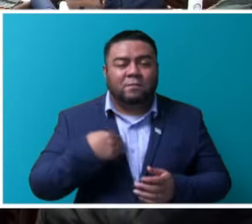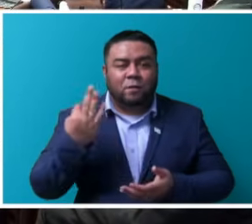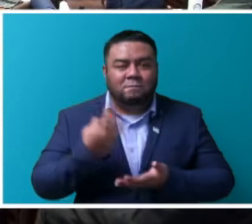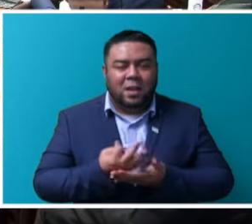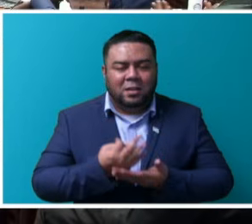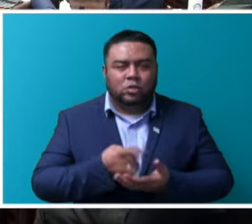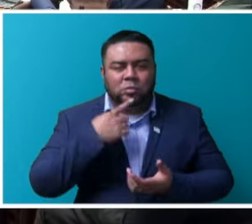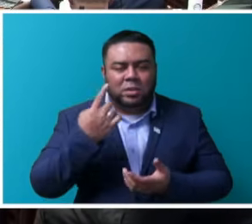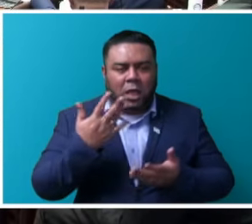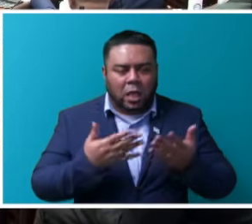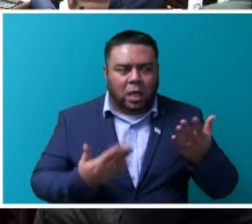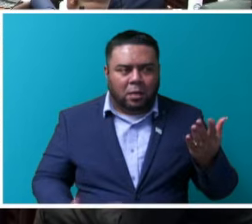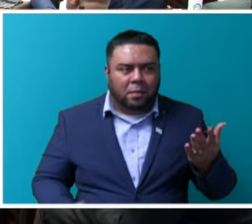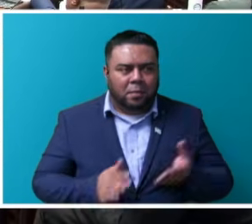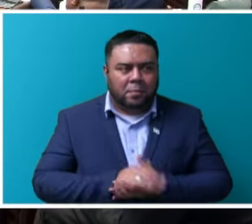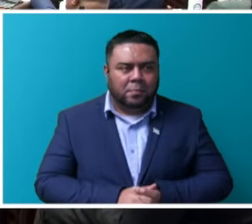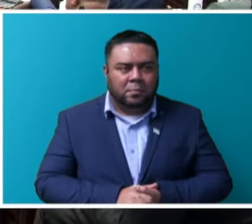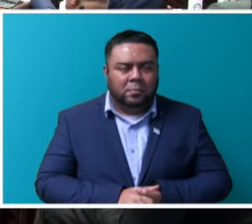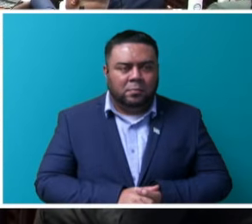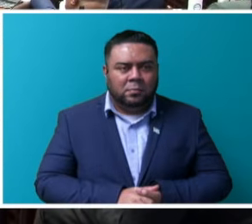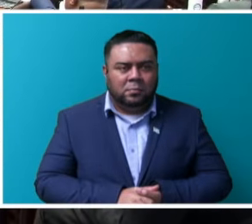his motion.